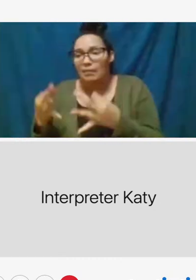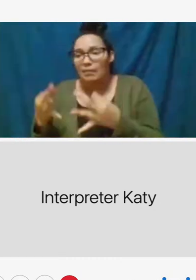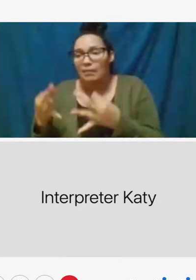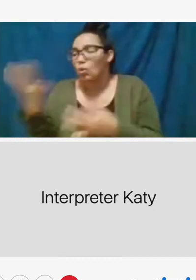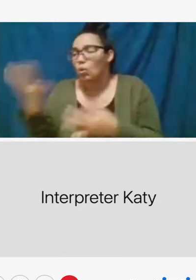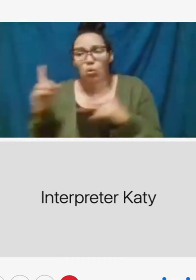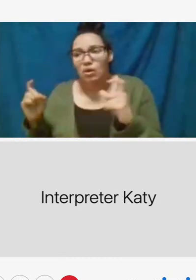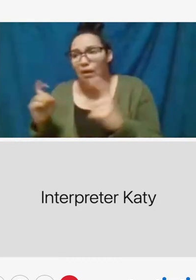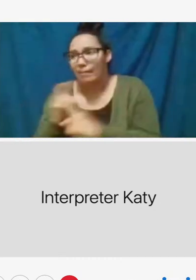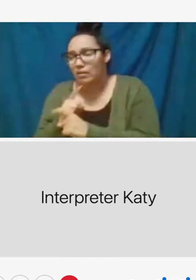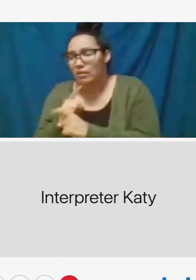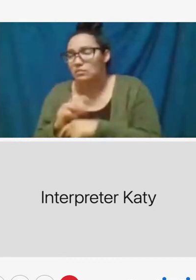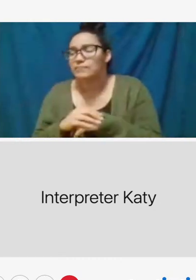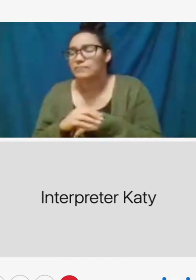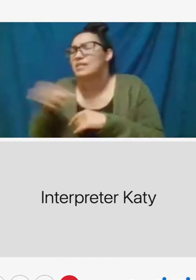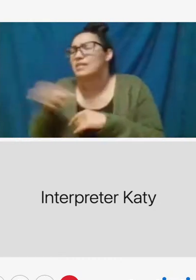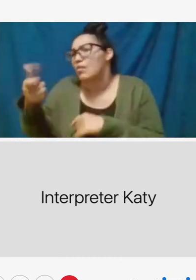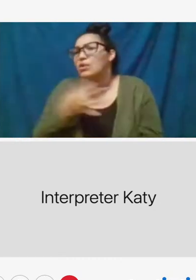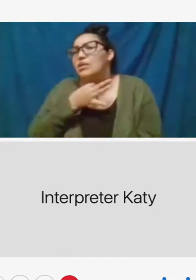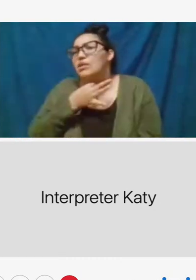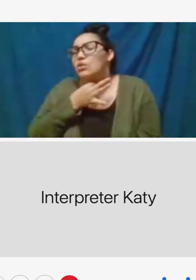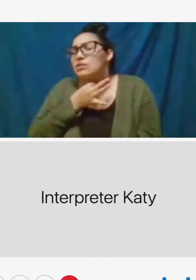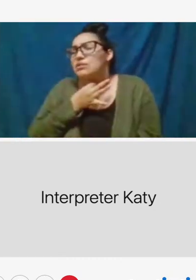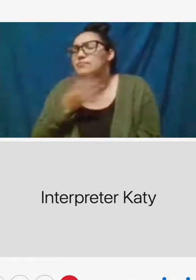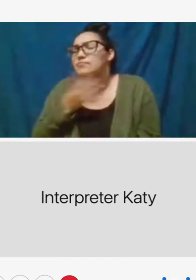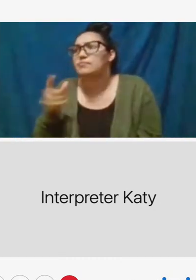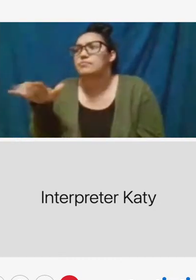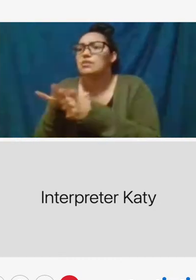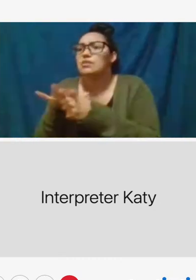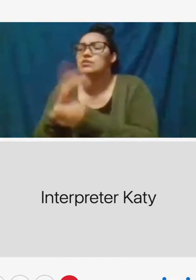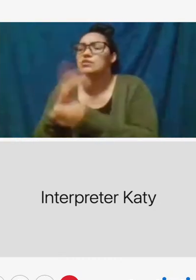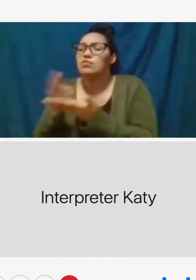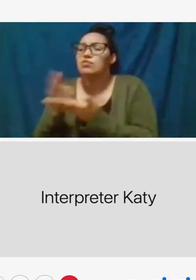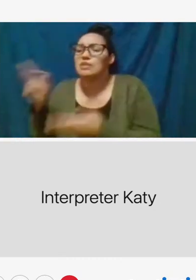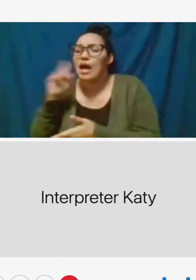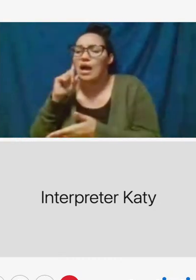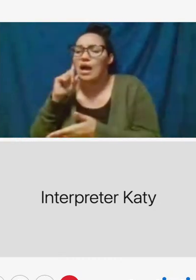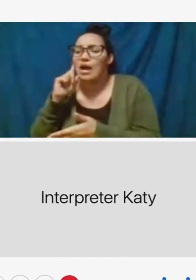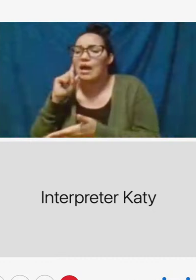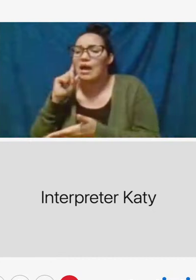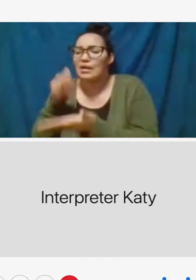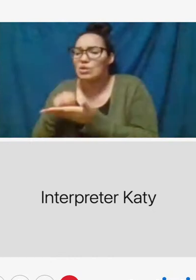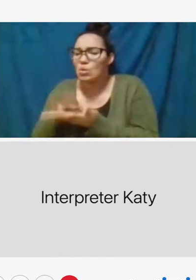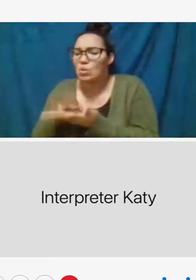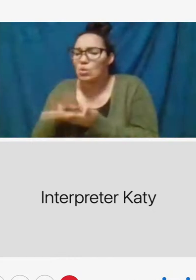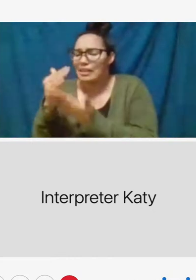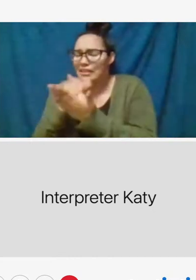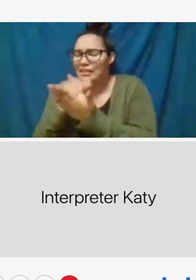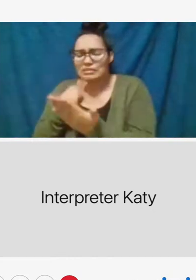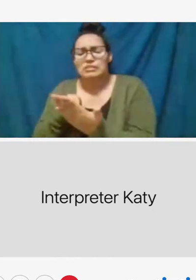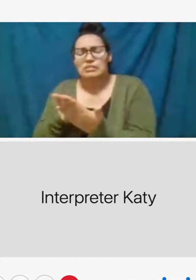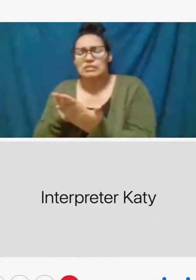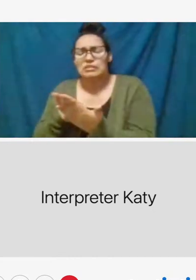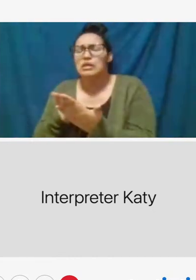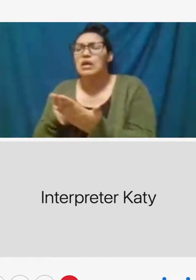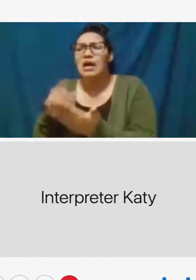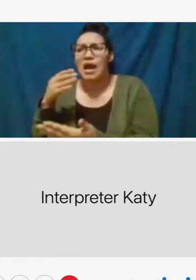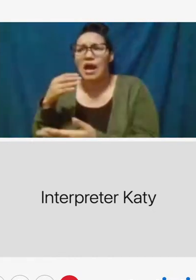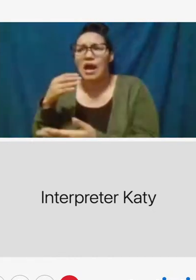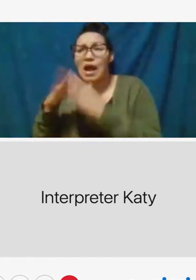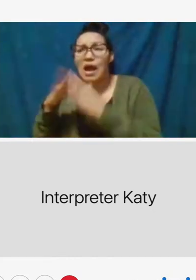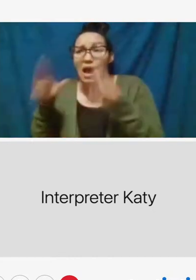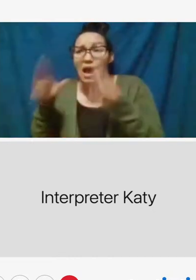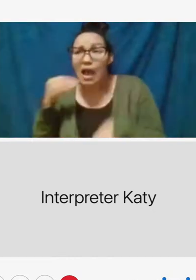the one of the areas of resources that I noted um on your list was housing um this is a challenge that ref find